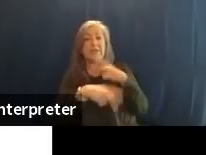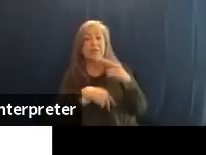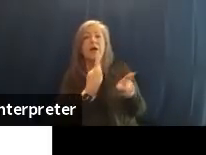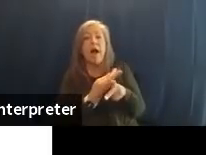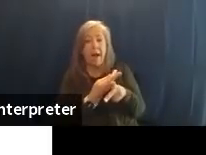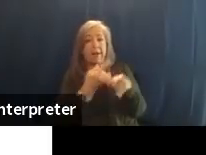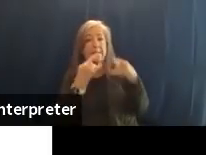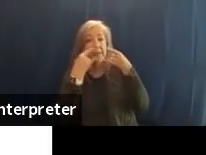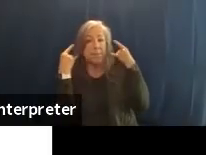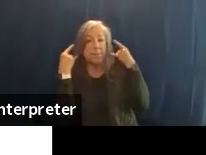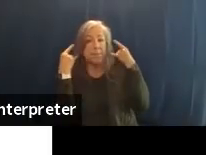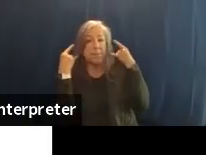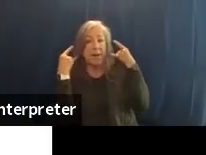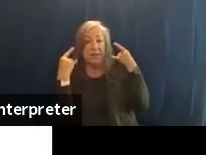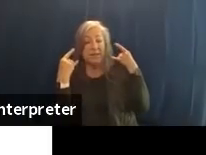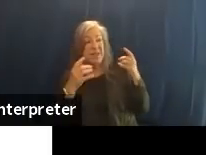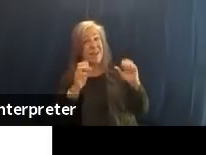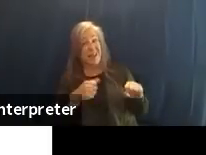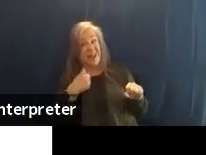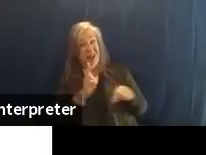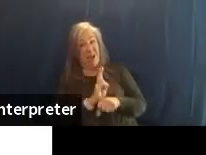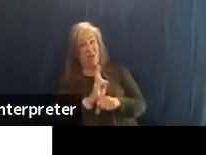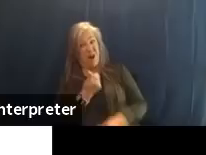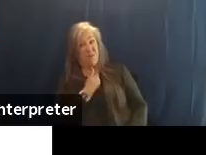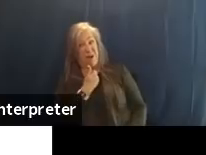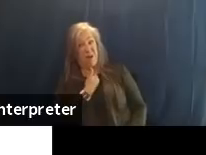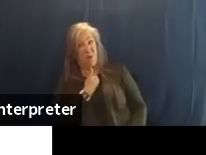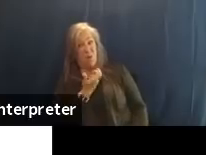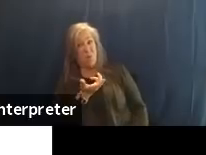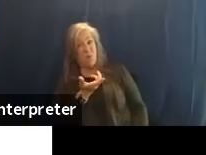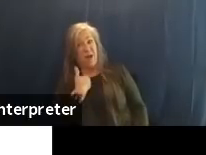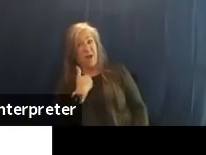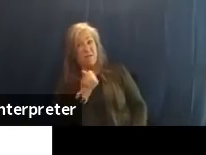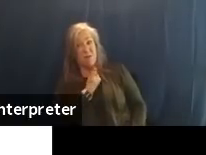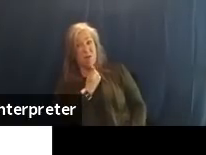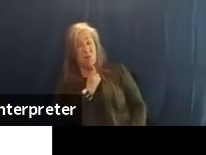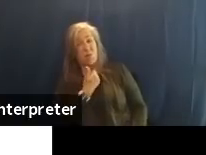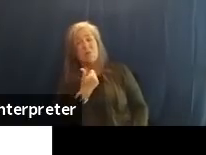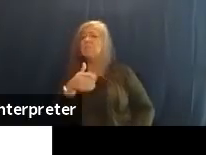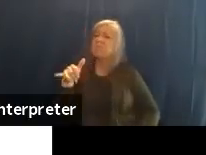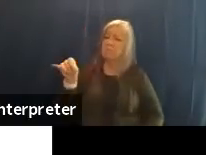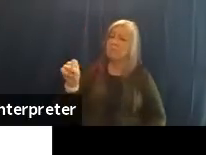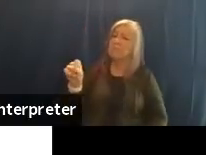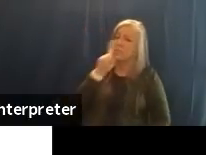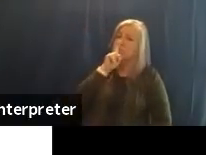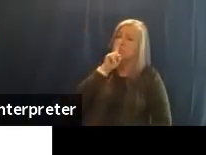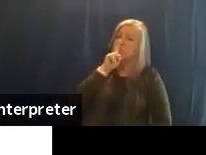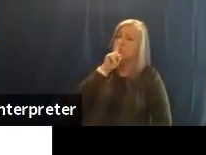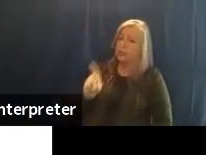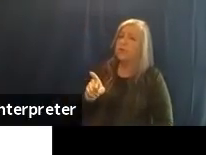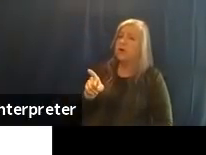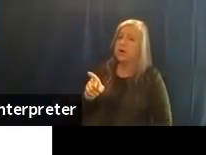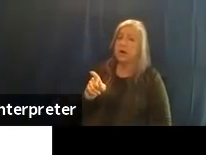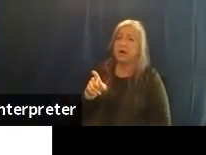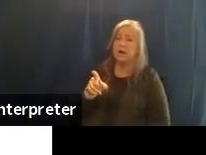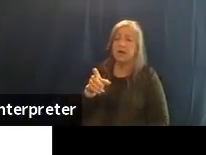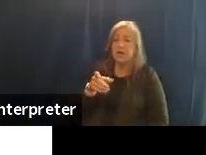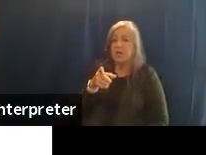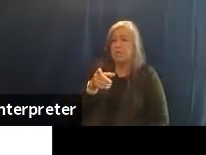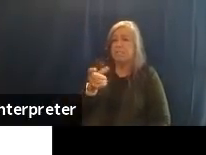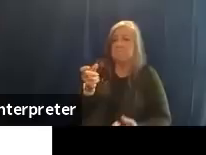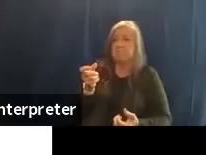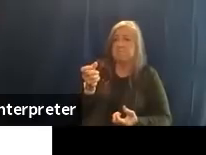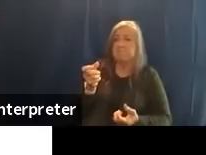Can I wear my own face covering? You absolutely can. And some people will find that more comfortable than the ones that